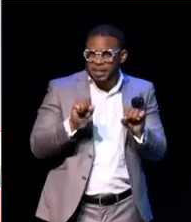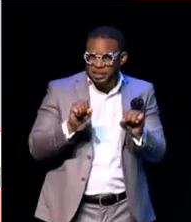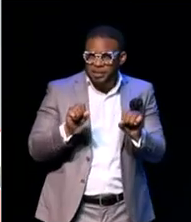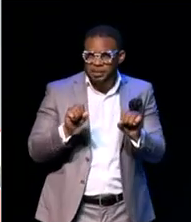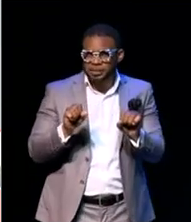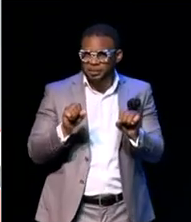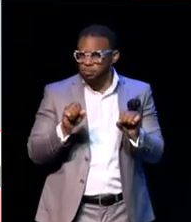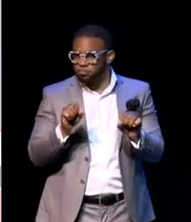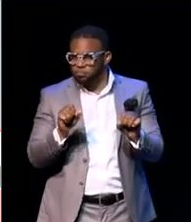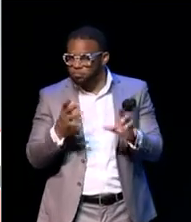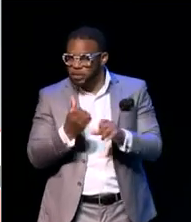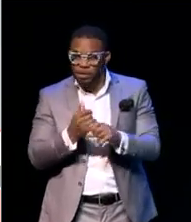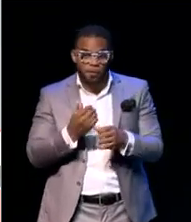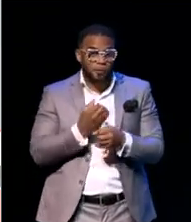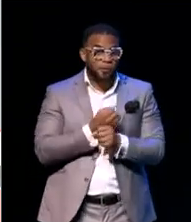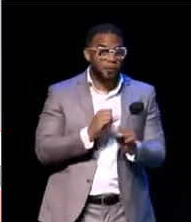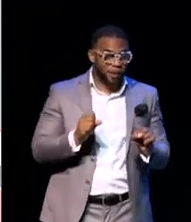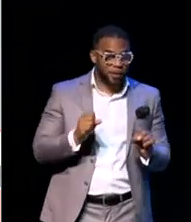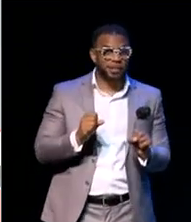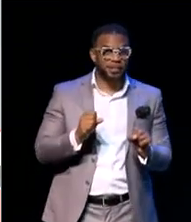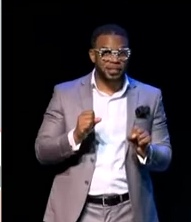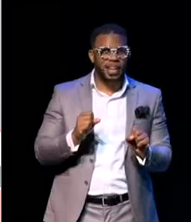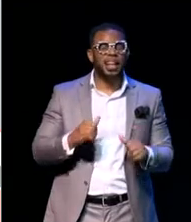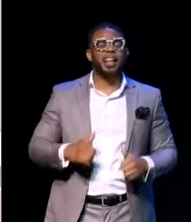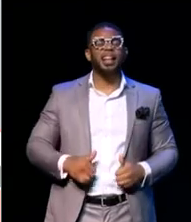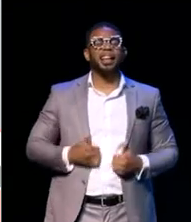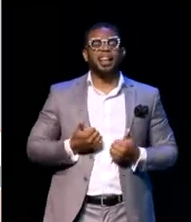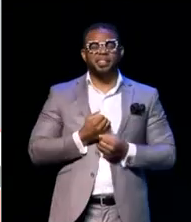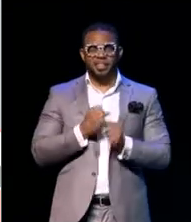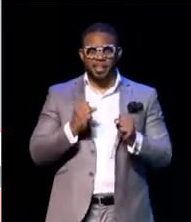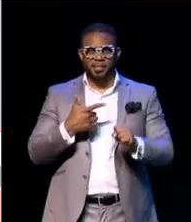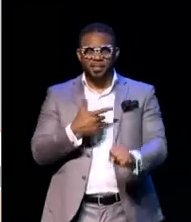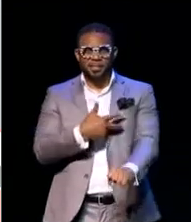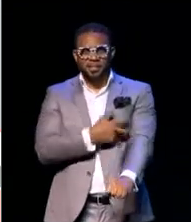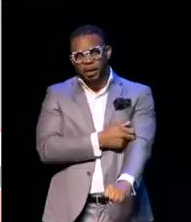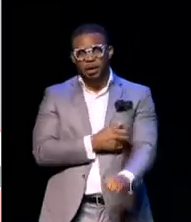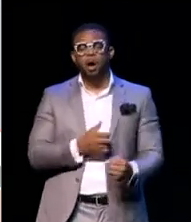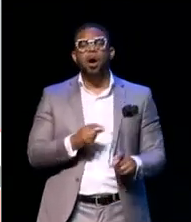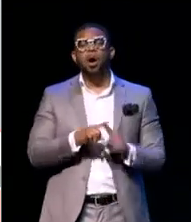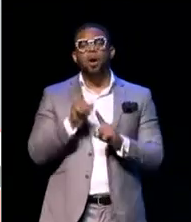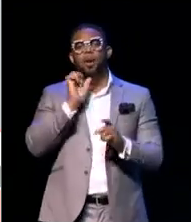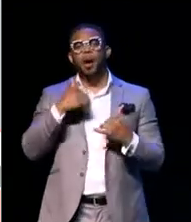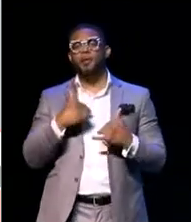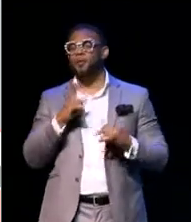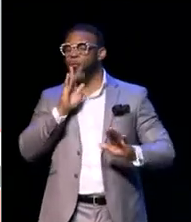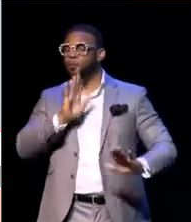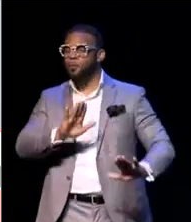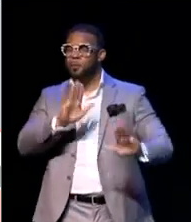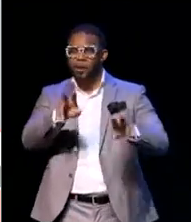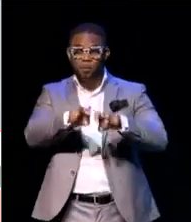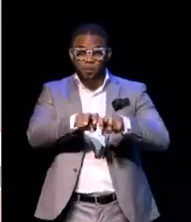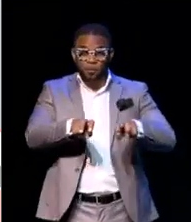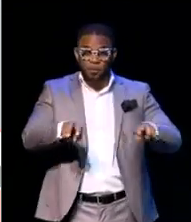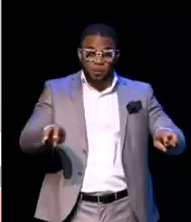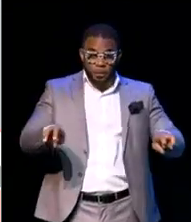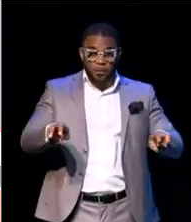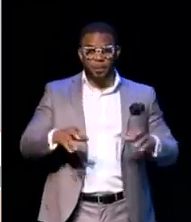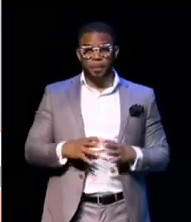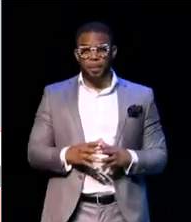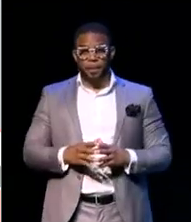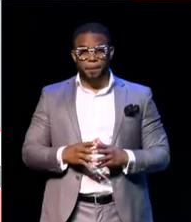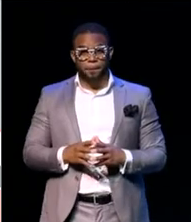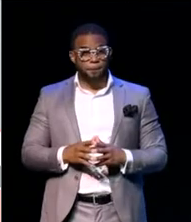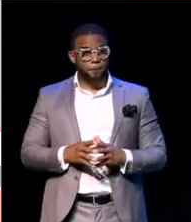their free life-saving vaccines. We are also going to have a wonderful panel